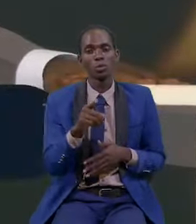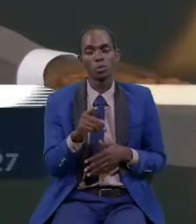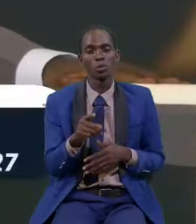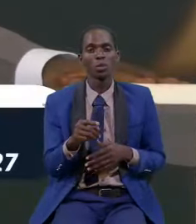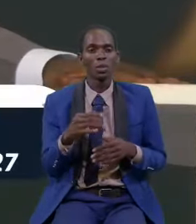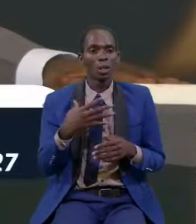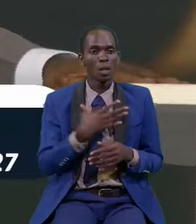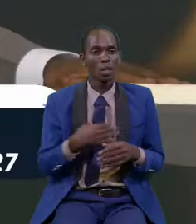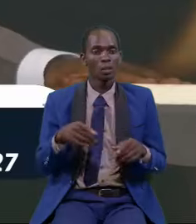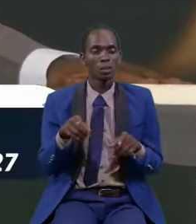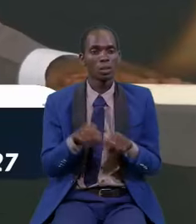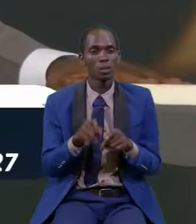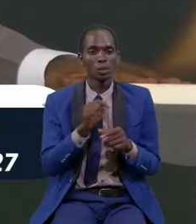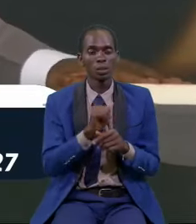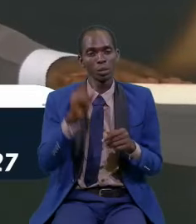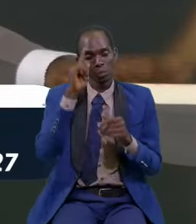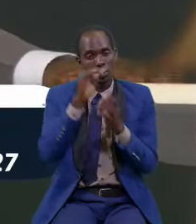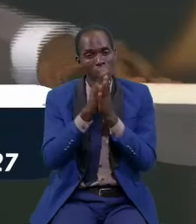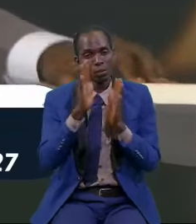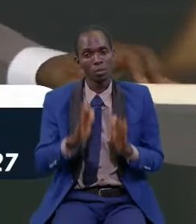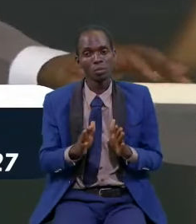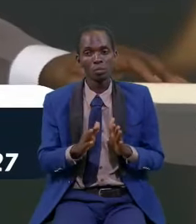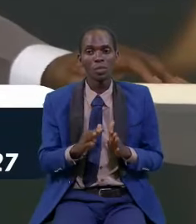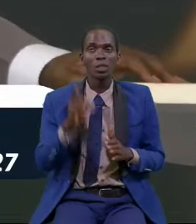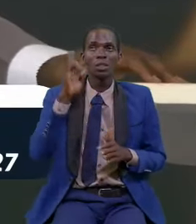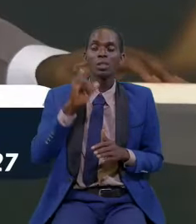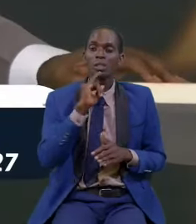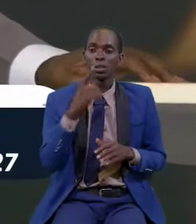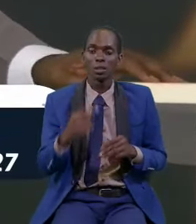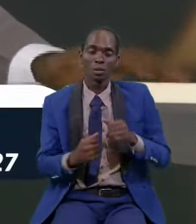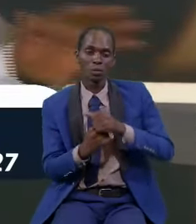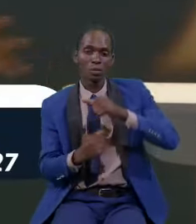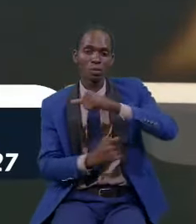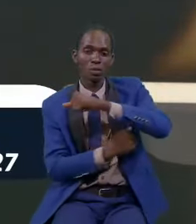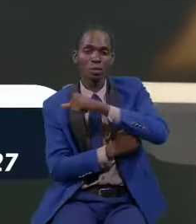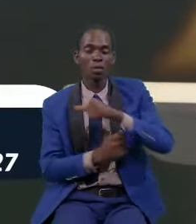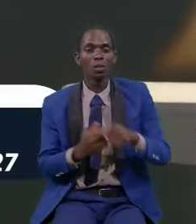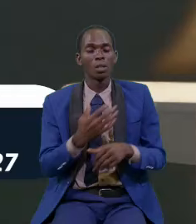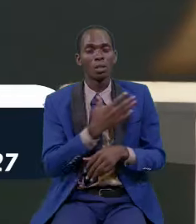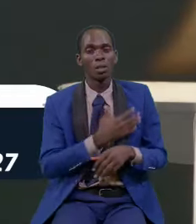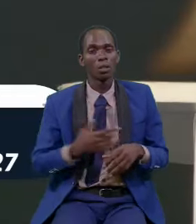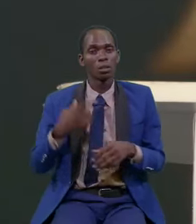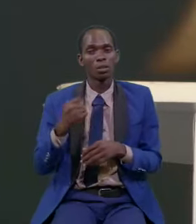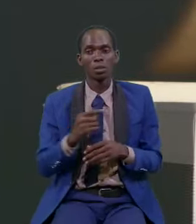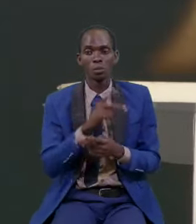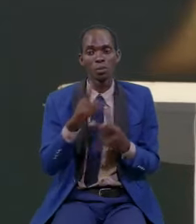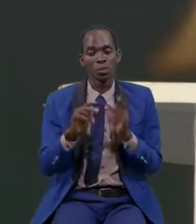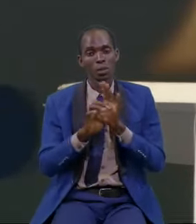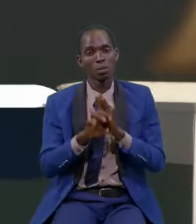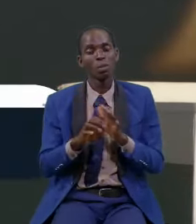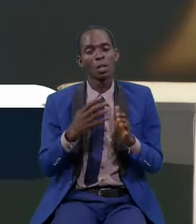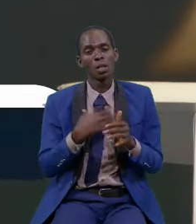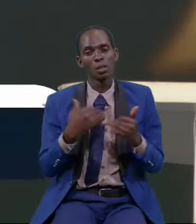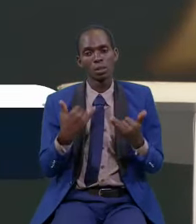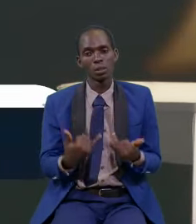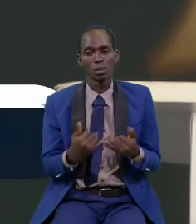foundation, the forerunner, look at number three here. He is the faithful and